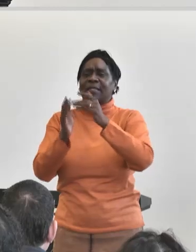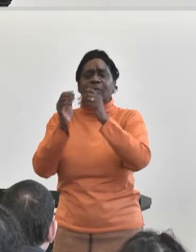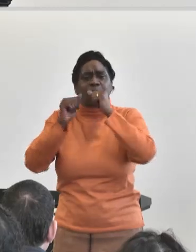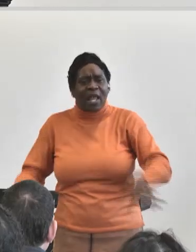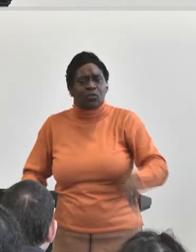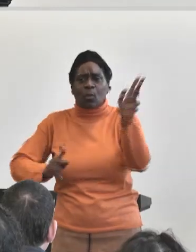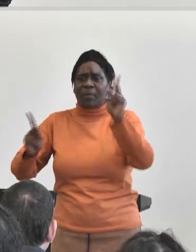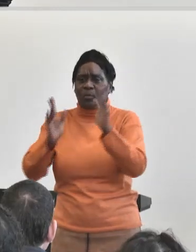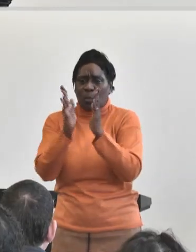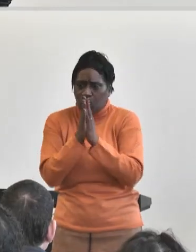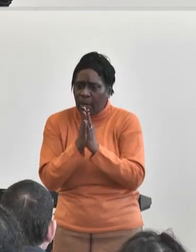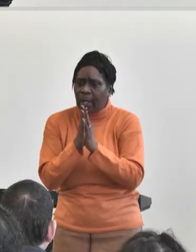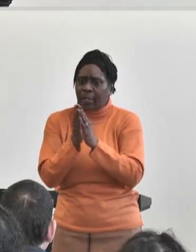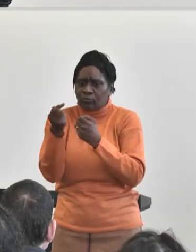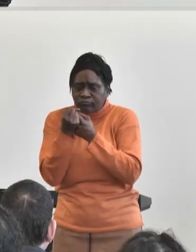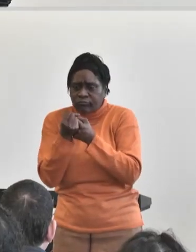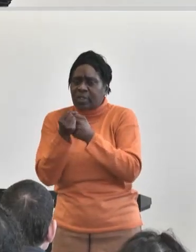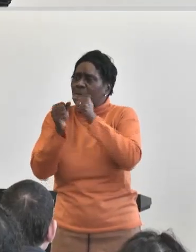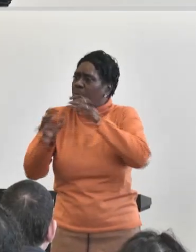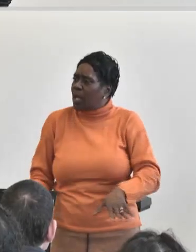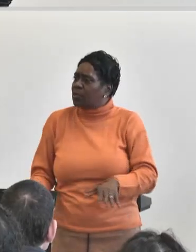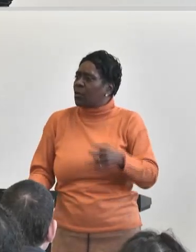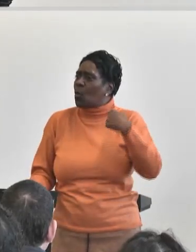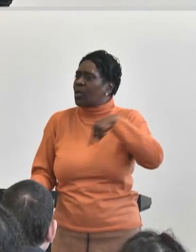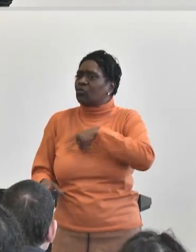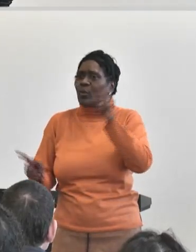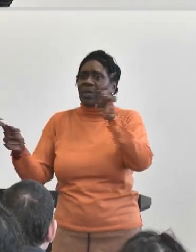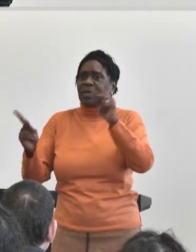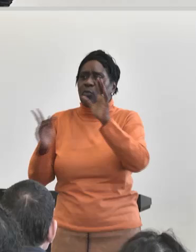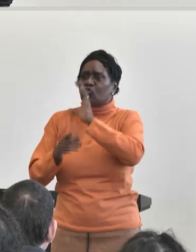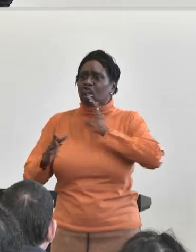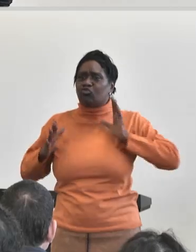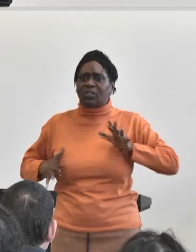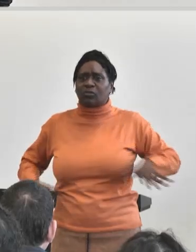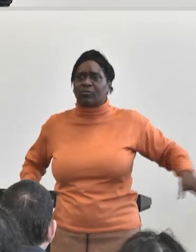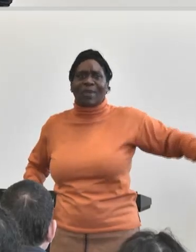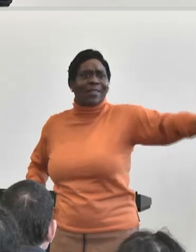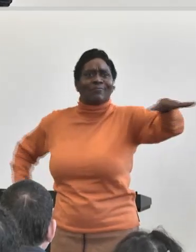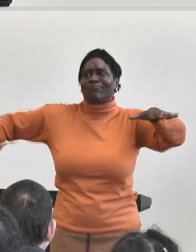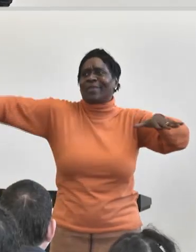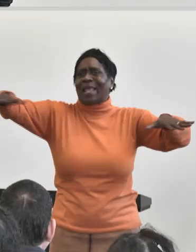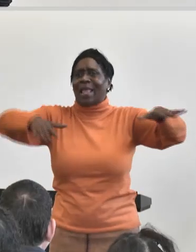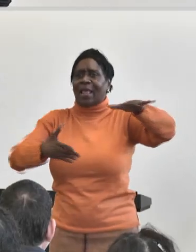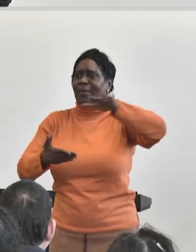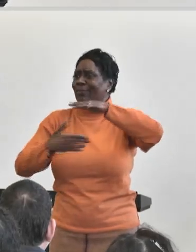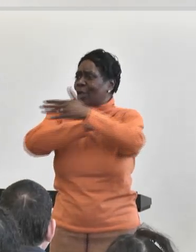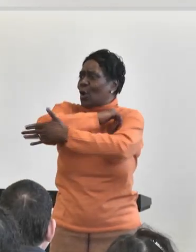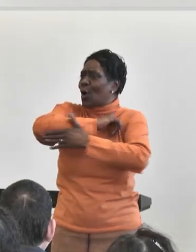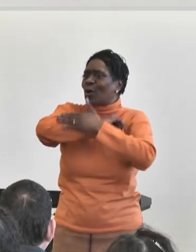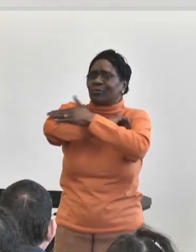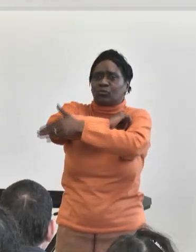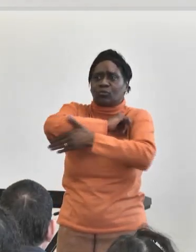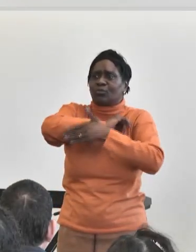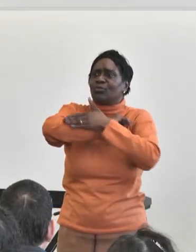pray. La gente ora. And what a blessing it is when so many Christians around this area and the country cuando mucha gente, los